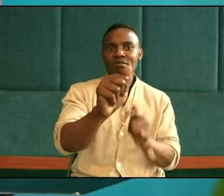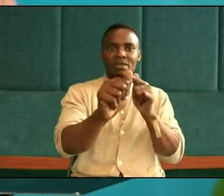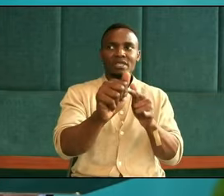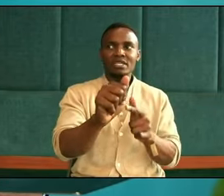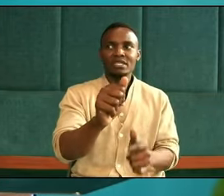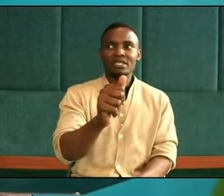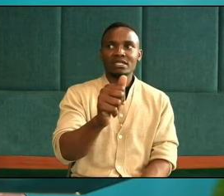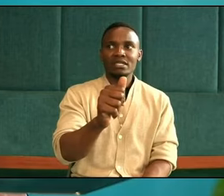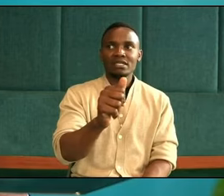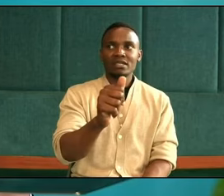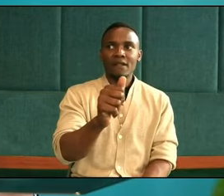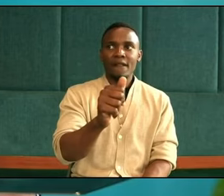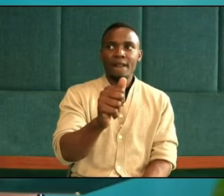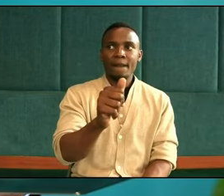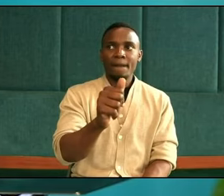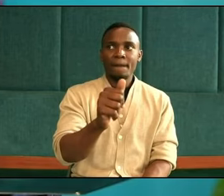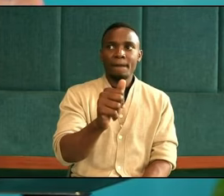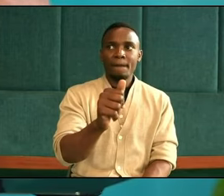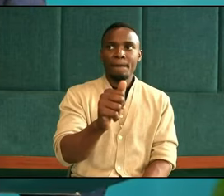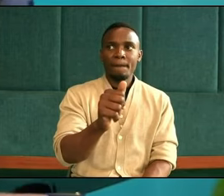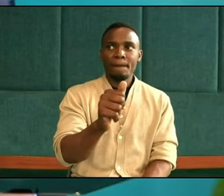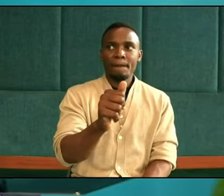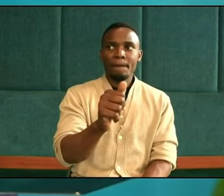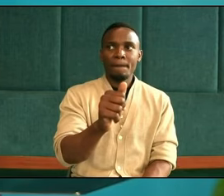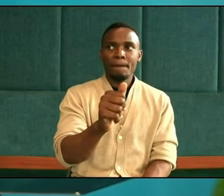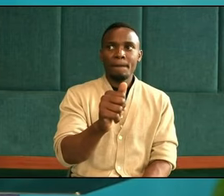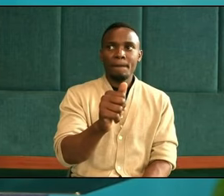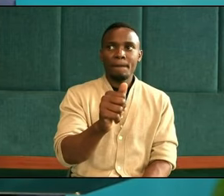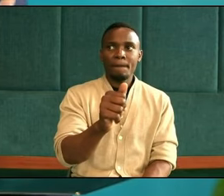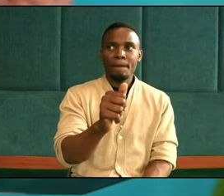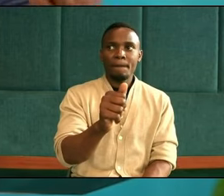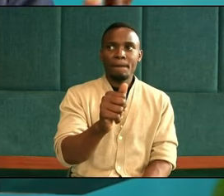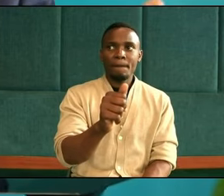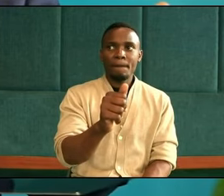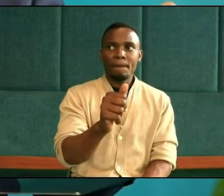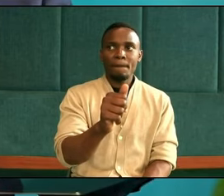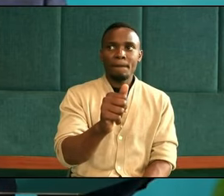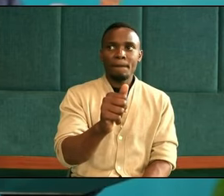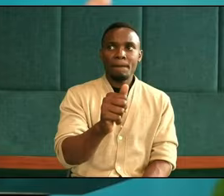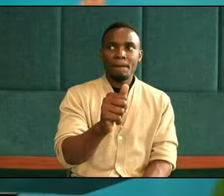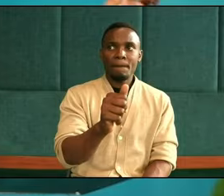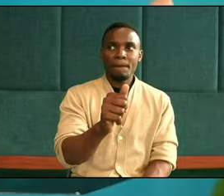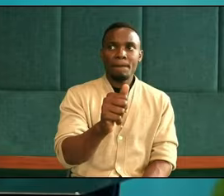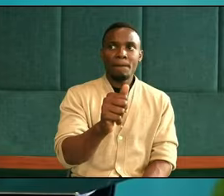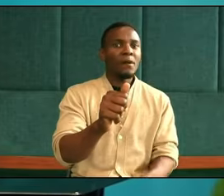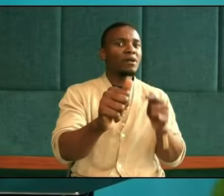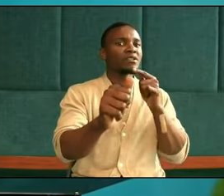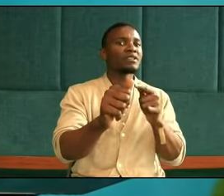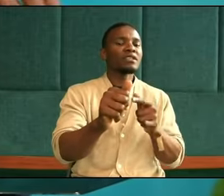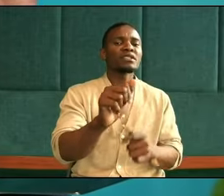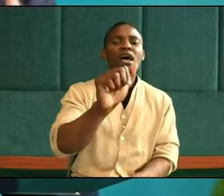is wearing the ephod. Who is this who is wearing the ephod? He is the priest. He is the man of